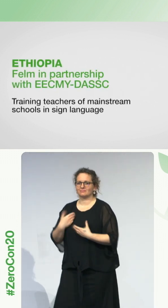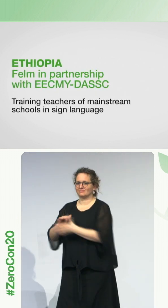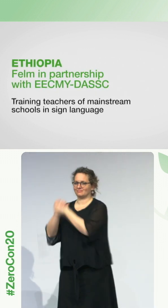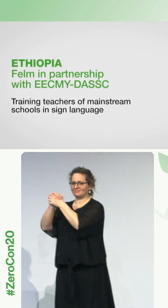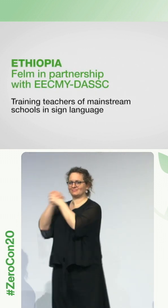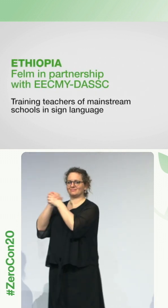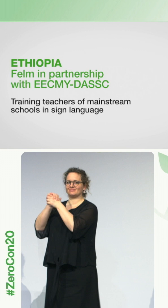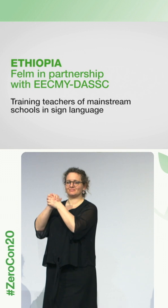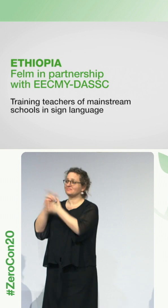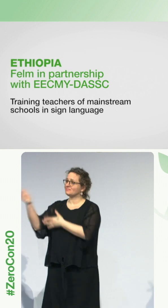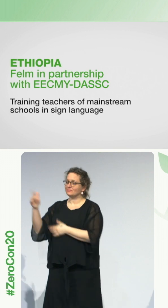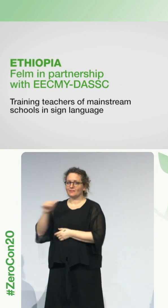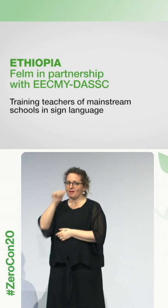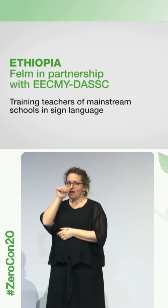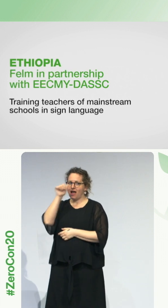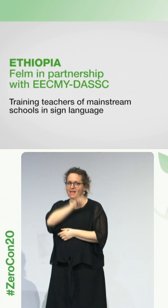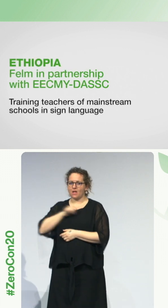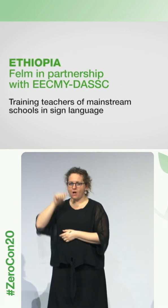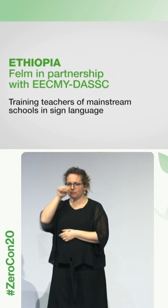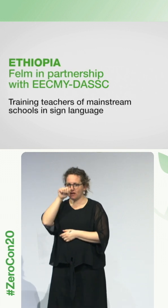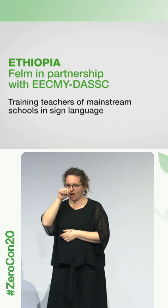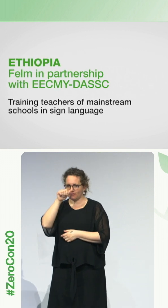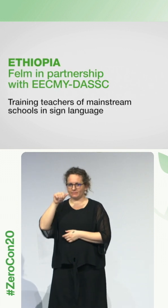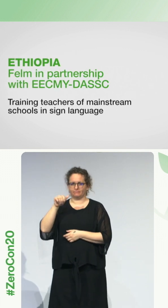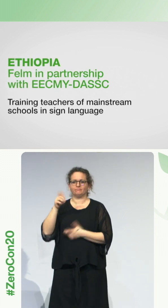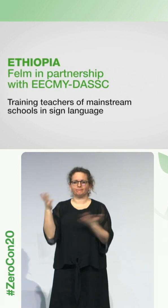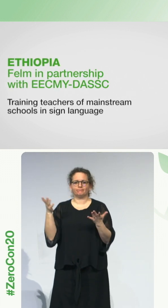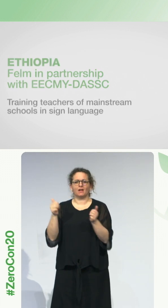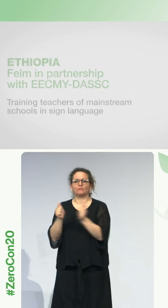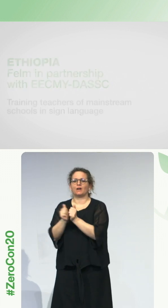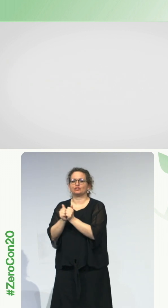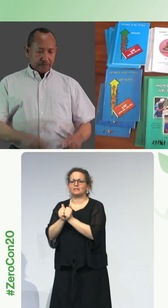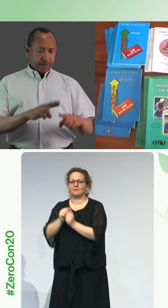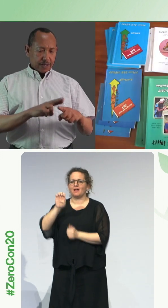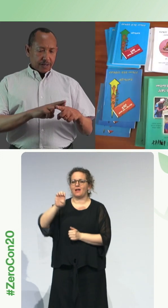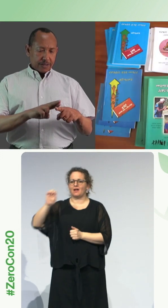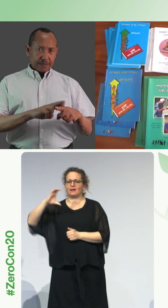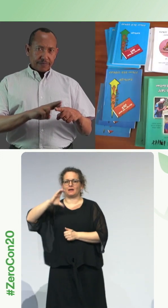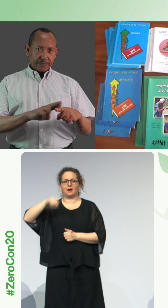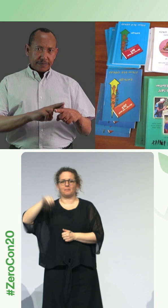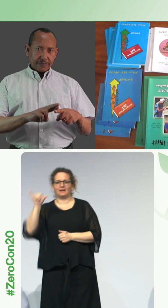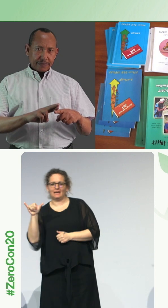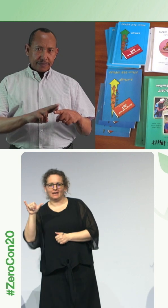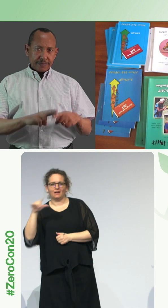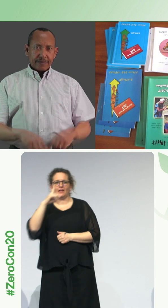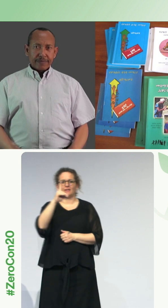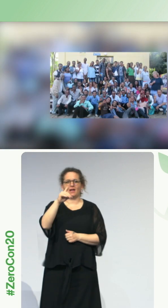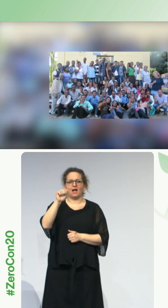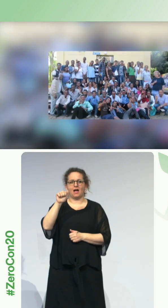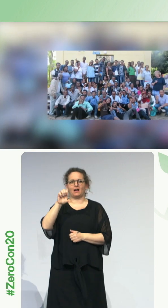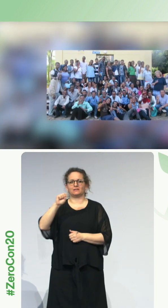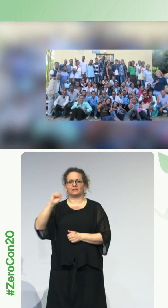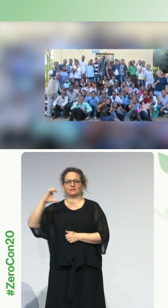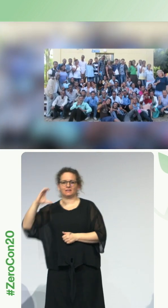Congratulations to FELM in partnership with EECMY DASSC for their project in Ethiopia. FELM,